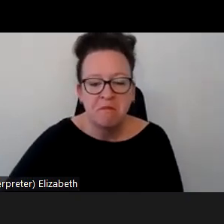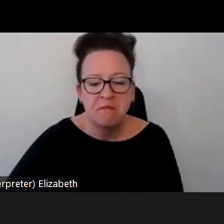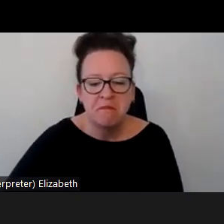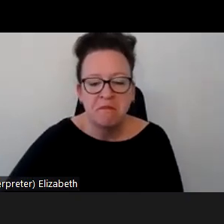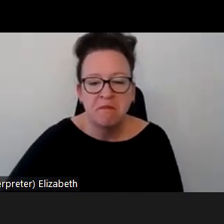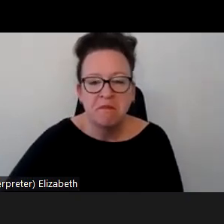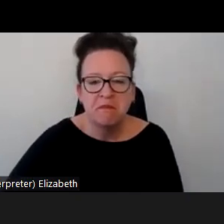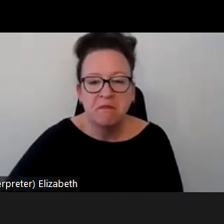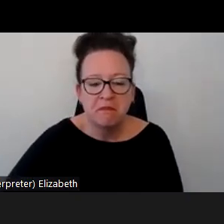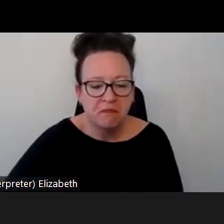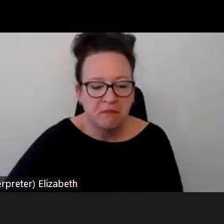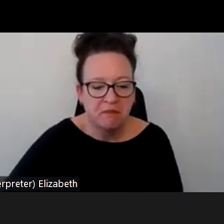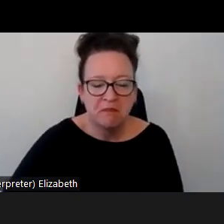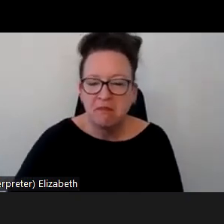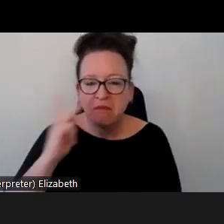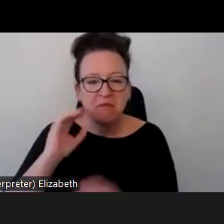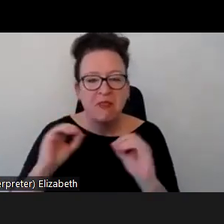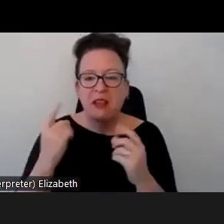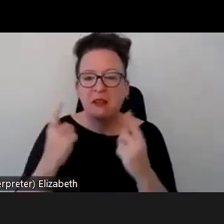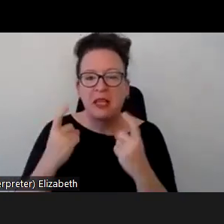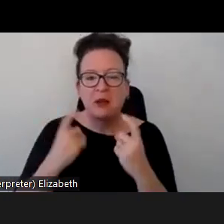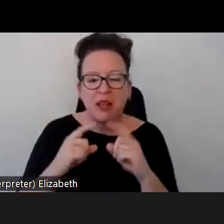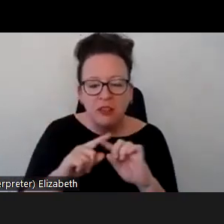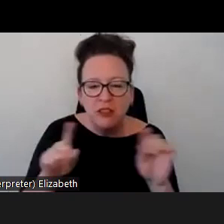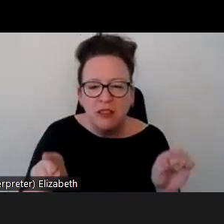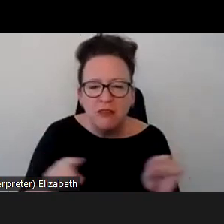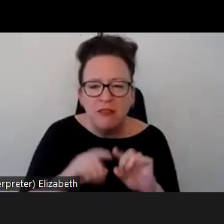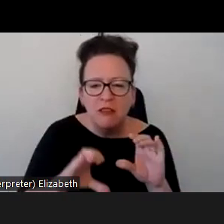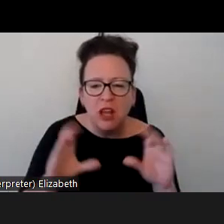I don't see any questions in the chat or in the Q&A.